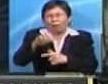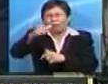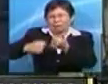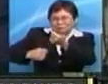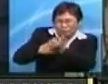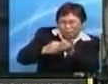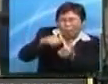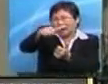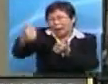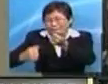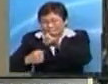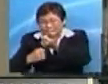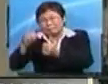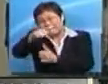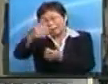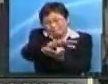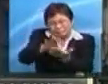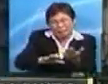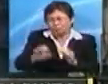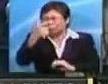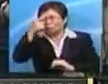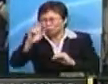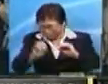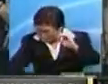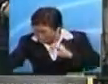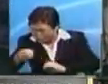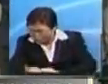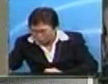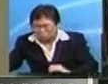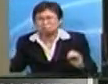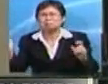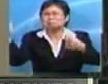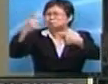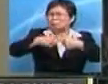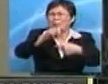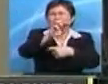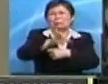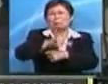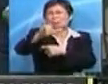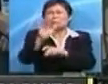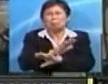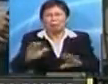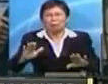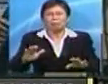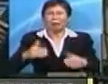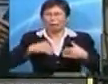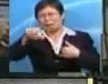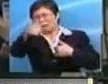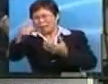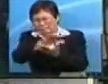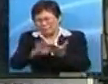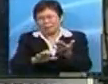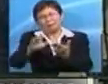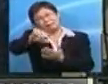all none of the debris is linked to MH370? Is there any other procedures or backup plan to any